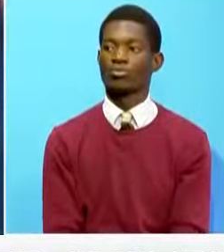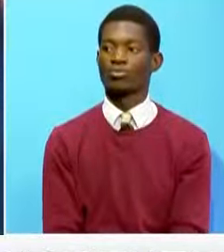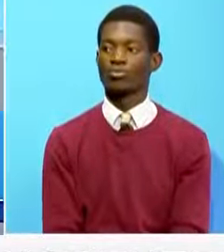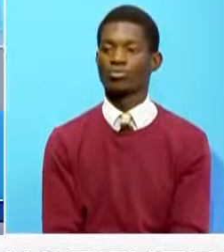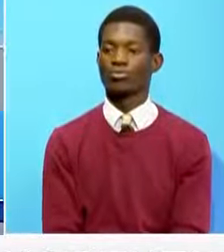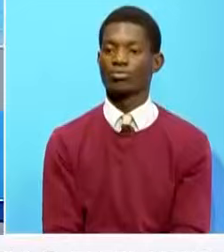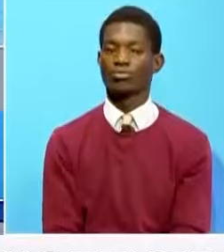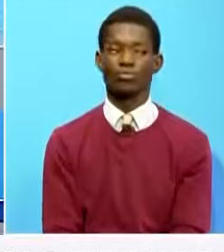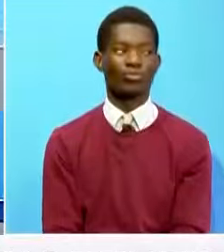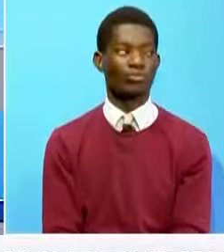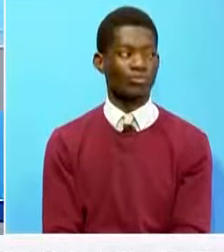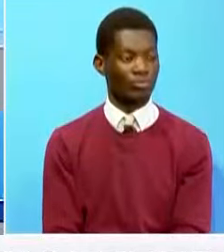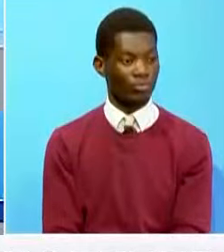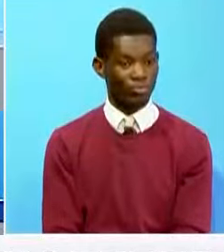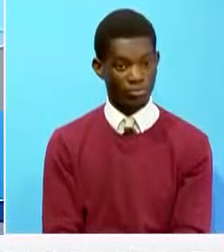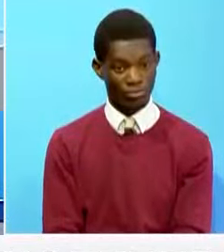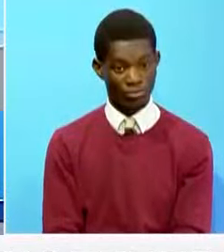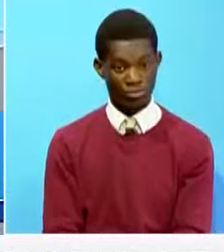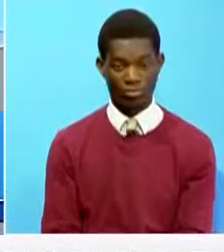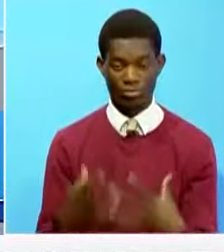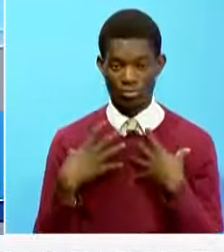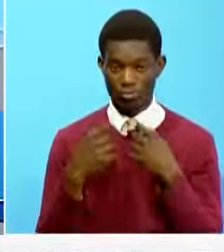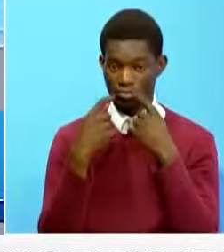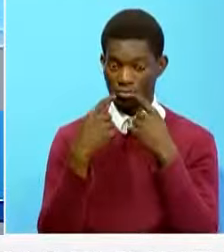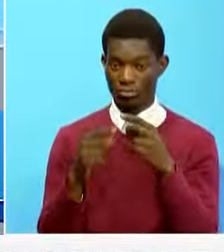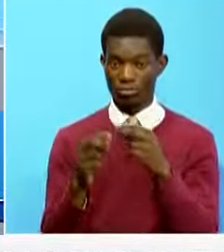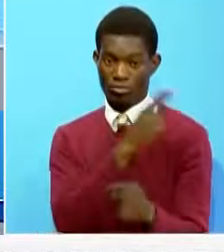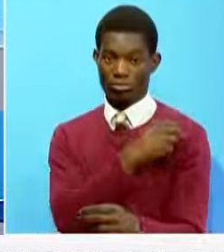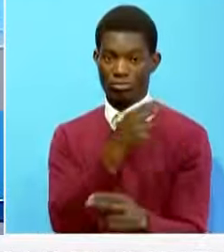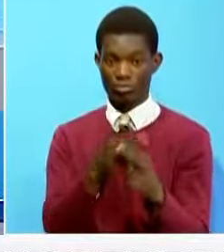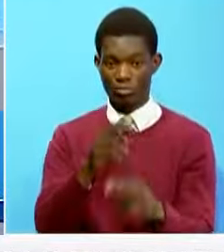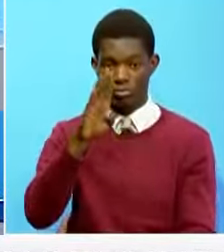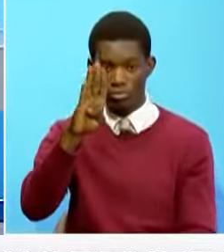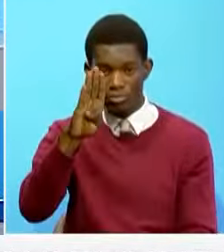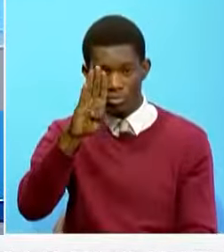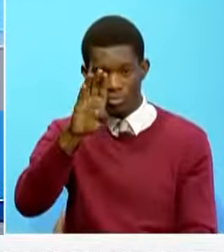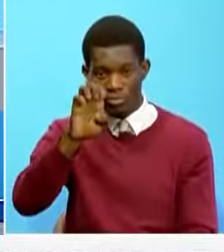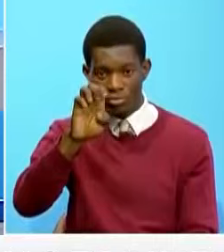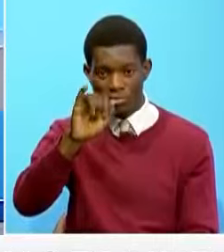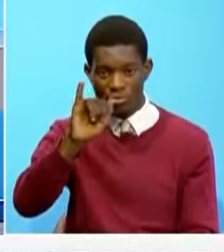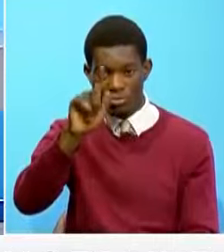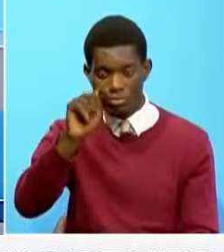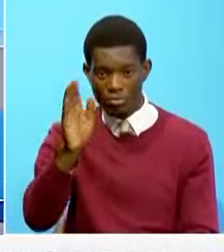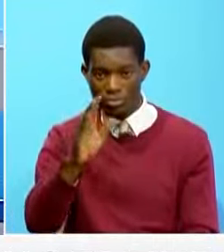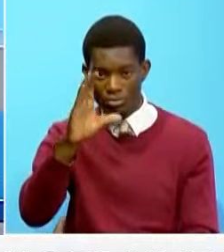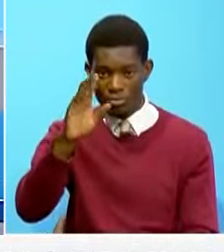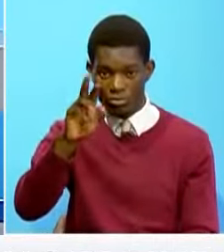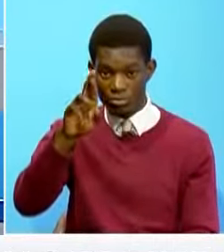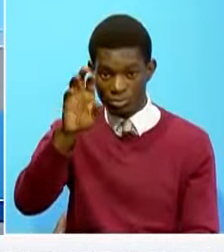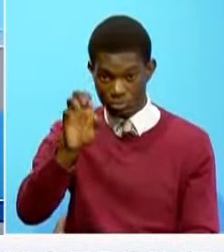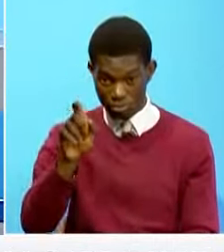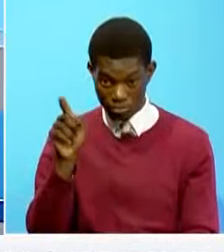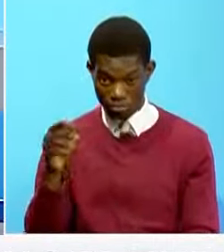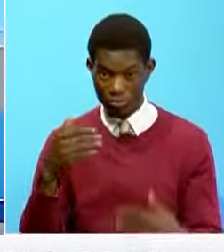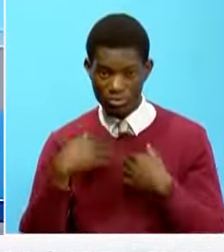Province. Meanwhile, in health news, BetCure Children's Hospital of Zambia has conducted hearing care services in